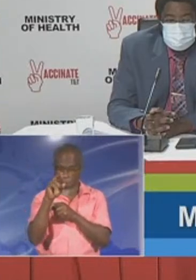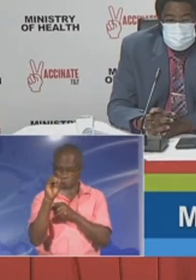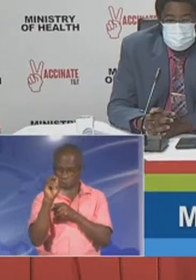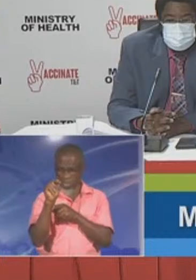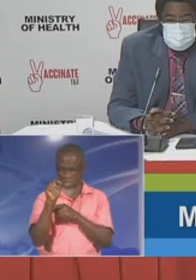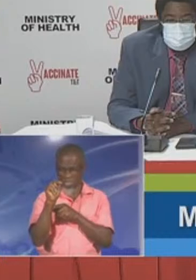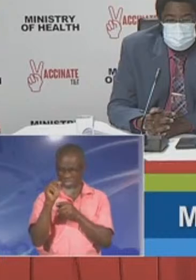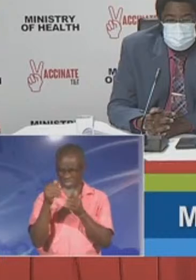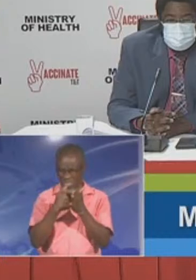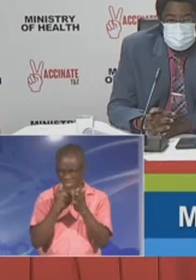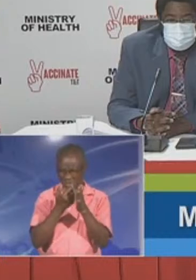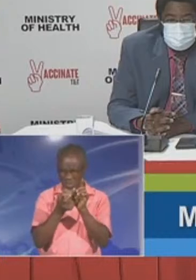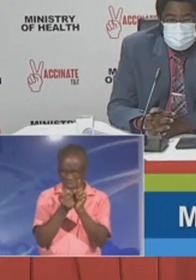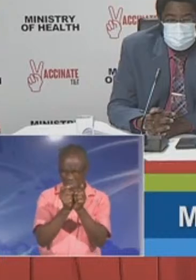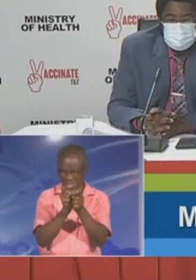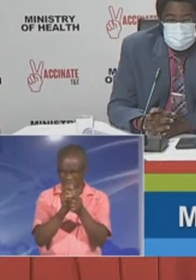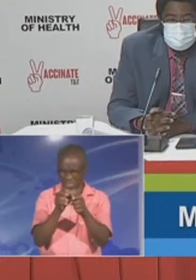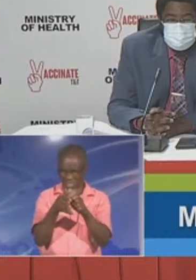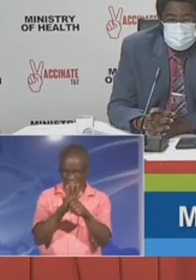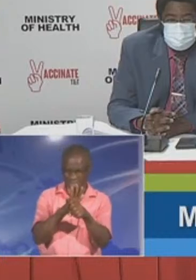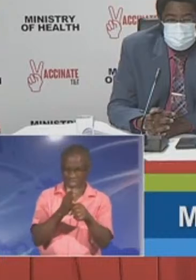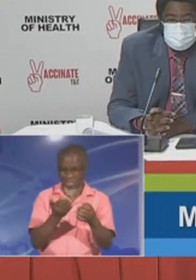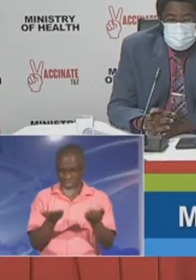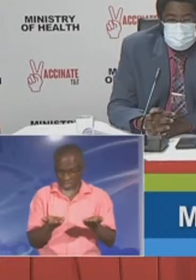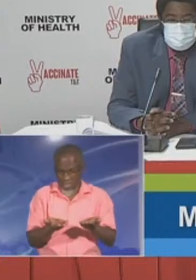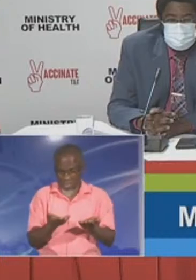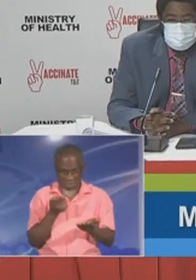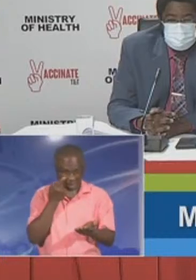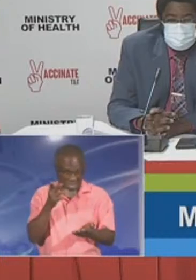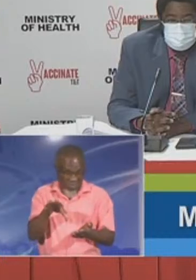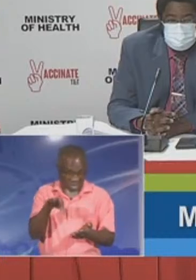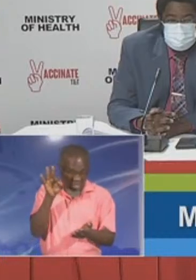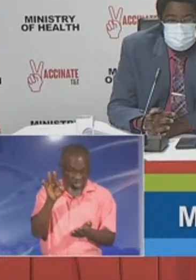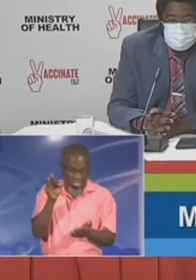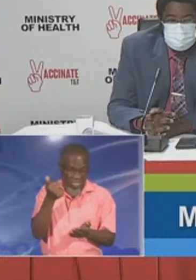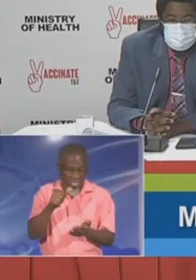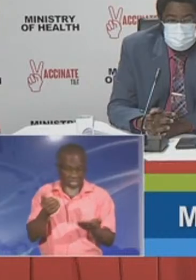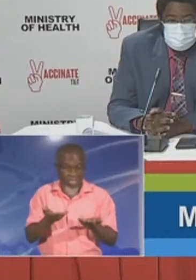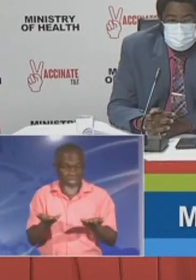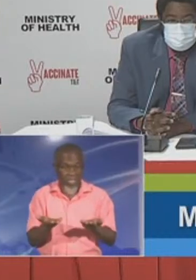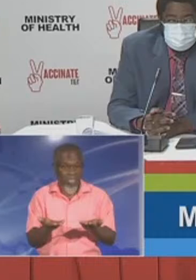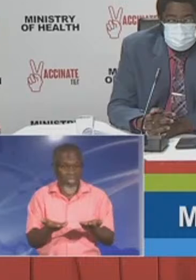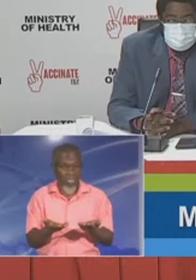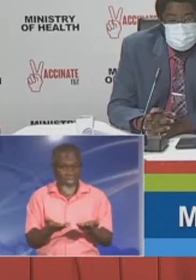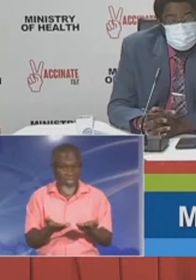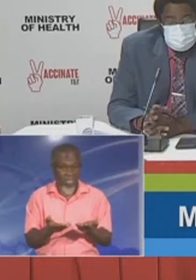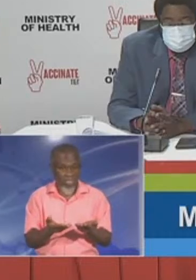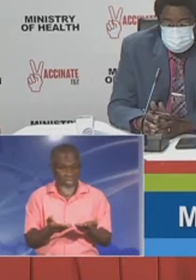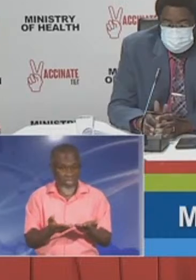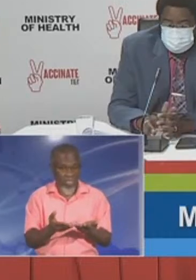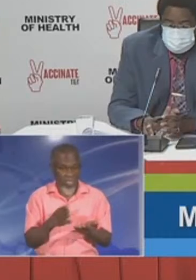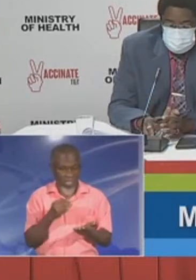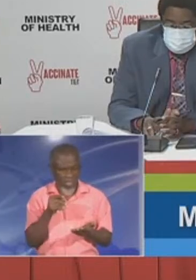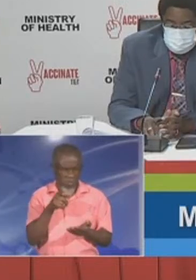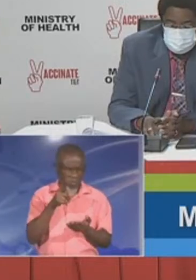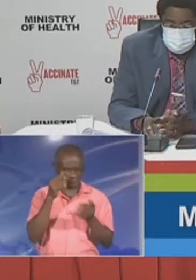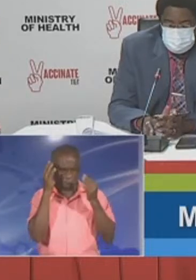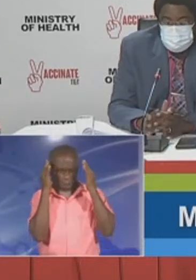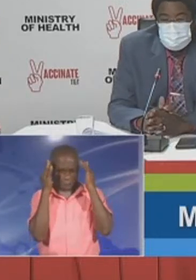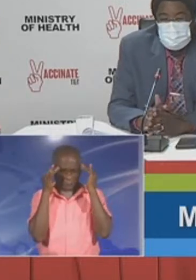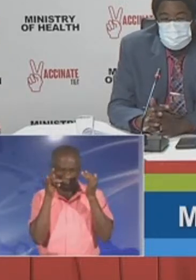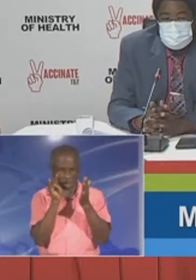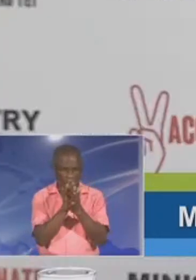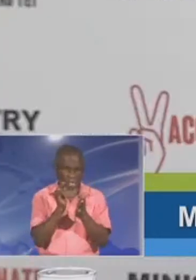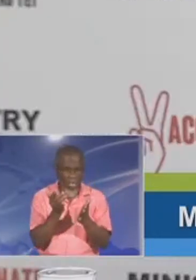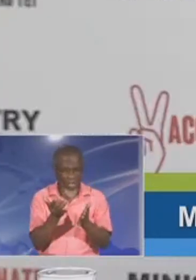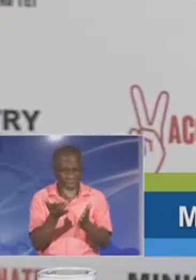Have we detected any of that here in Trinidad and Tobago, and are you all concerned about it? We go to Dr. Hines for that one